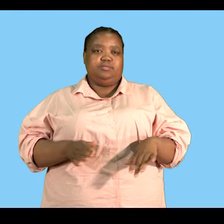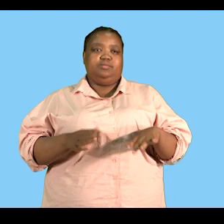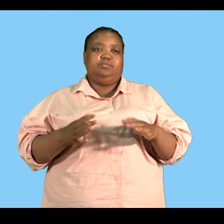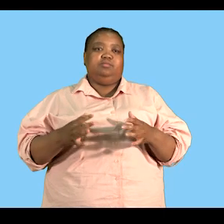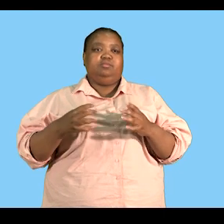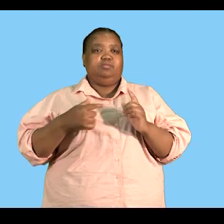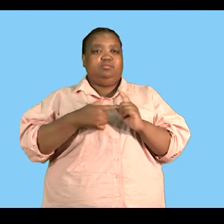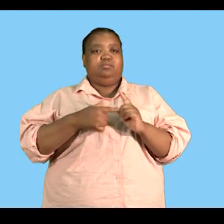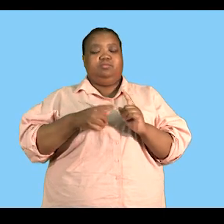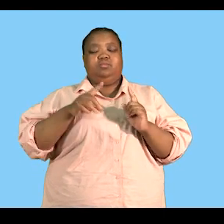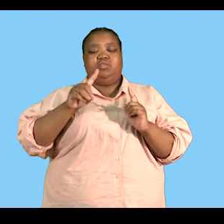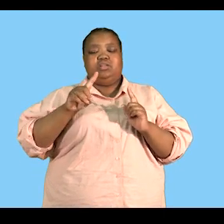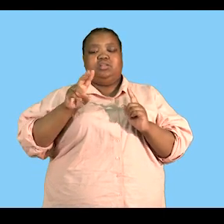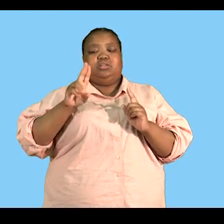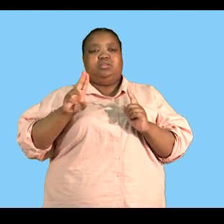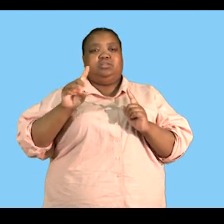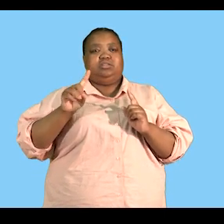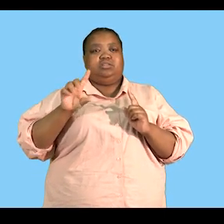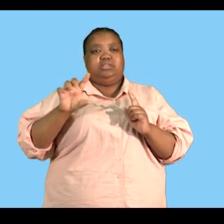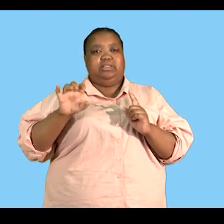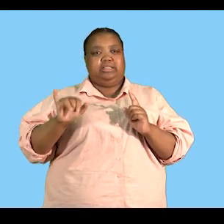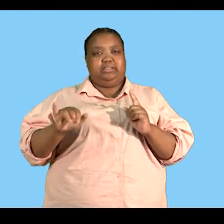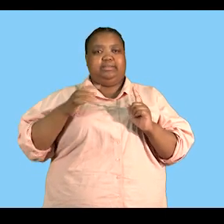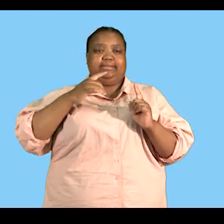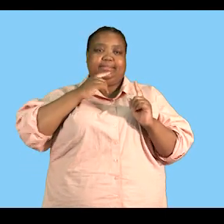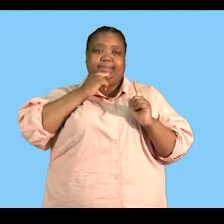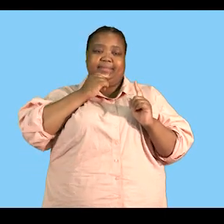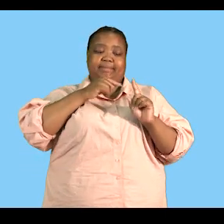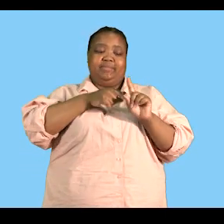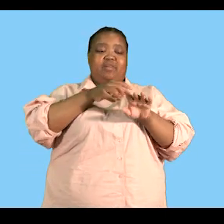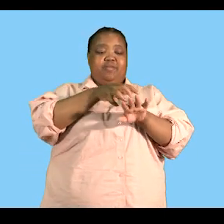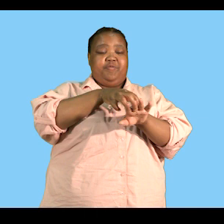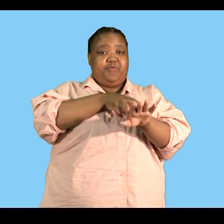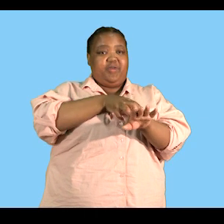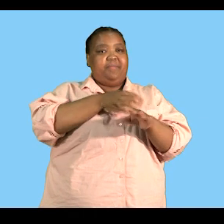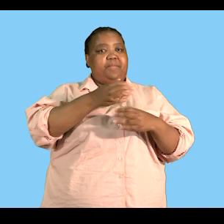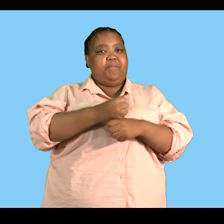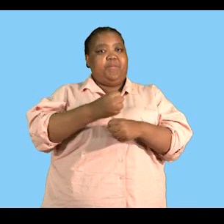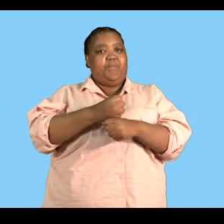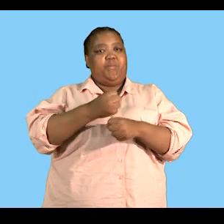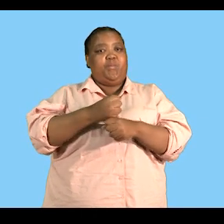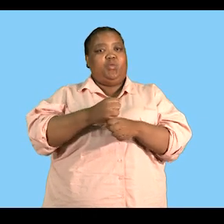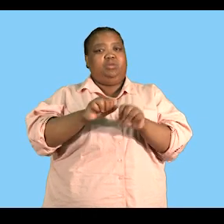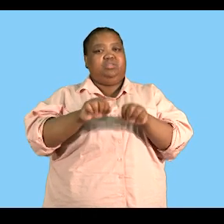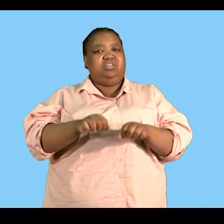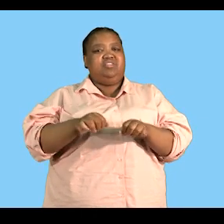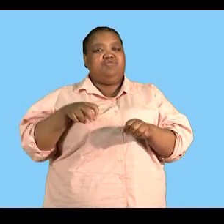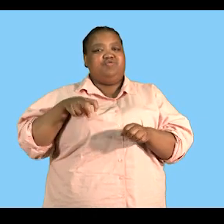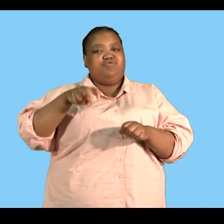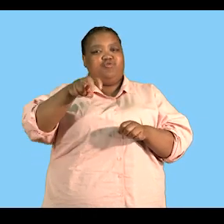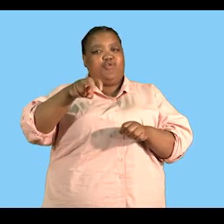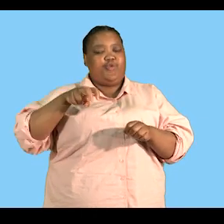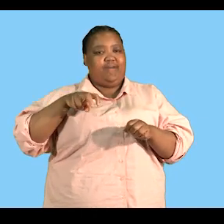The next one. Mr. Dudley, a farmer, travels from his farm to the city once a week. The once a week